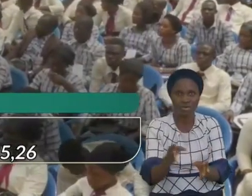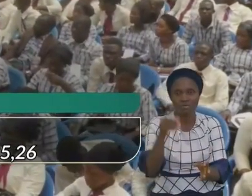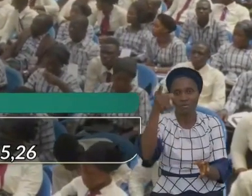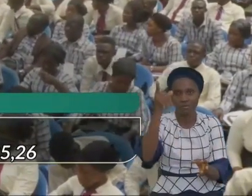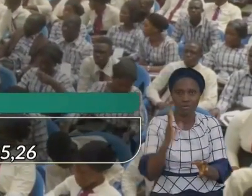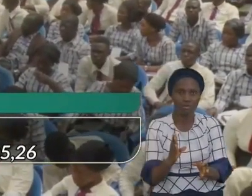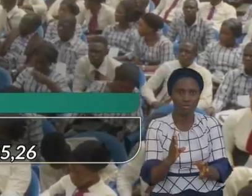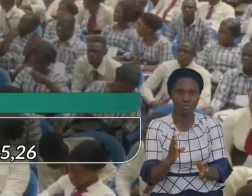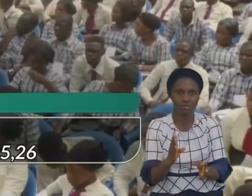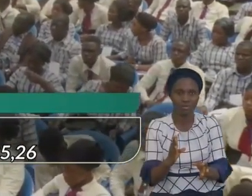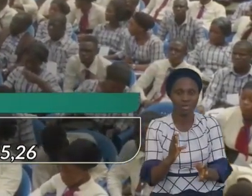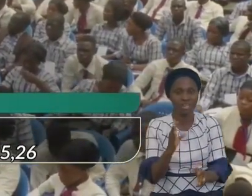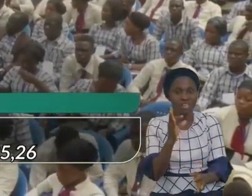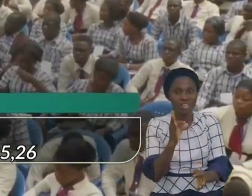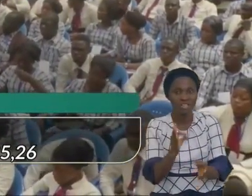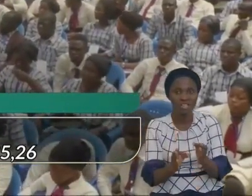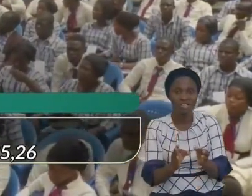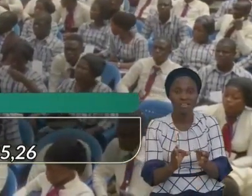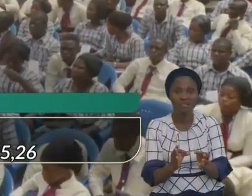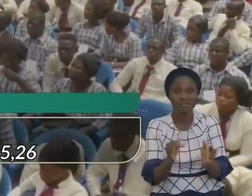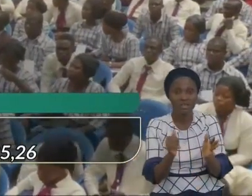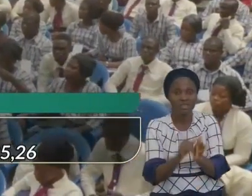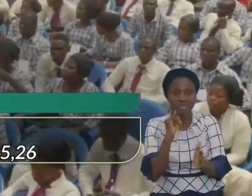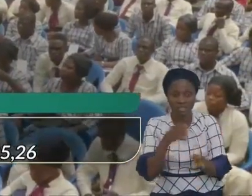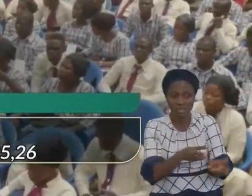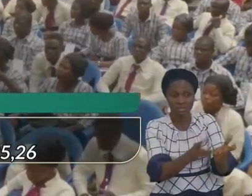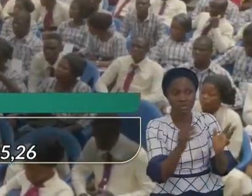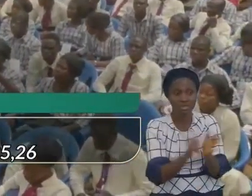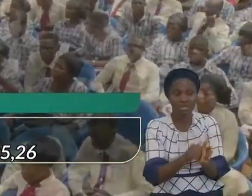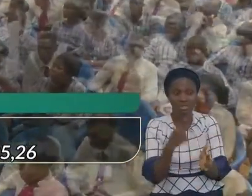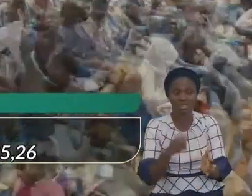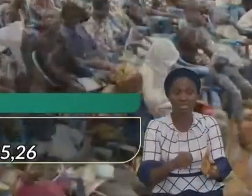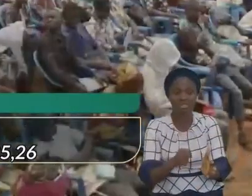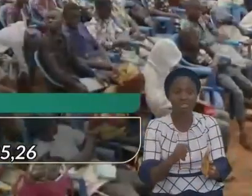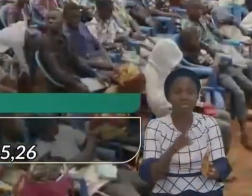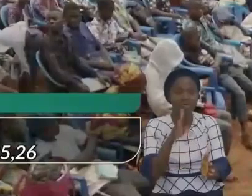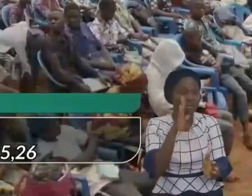the evil people take, that's not the way of the Lord.